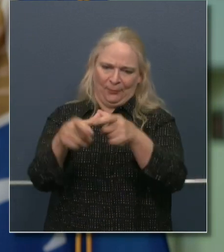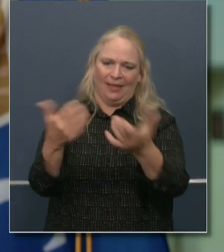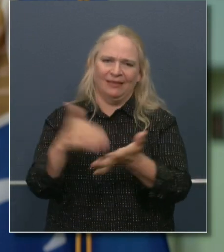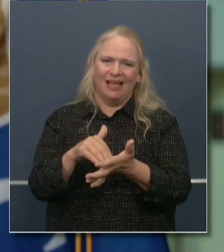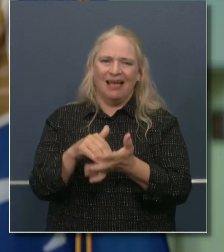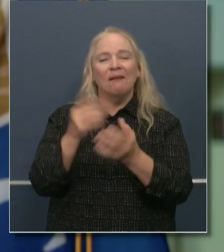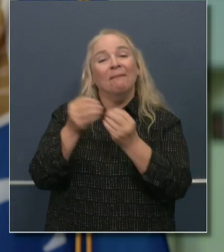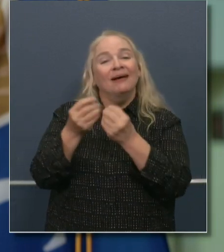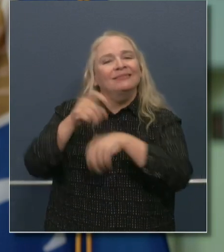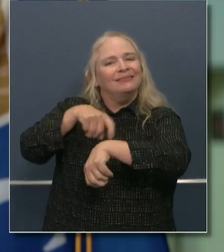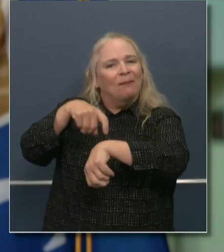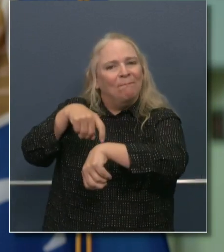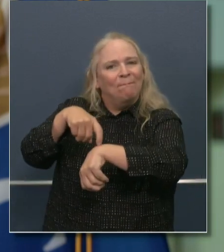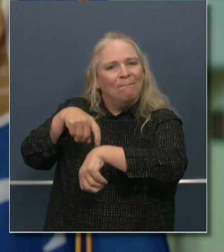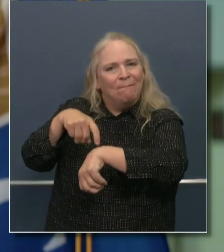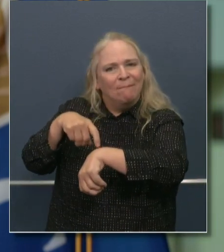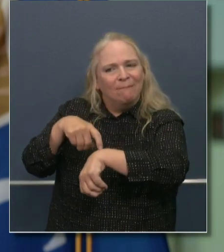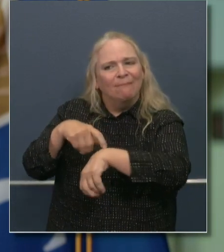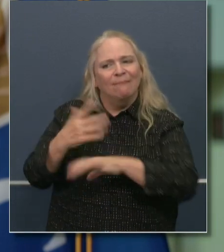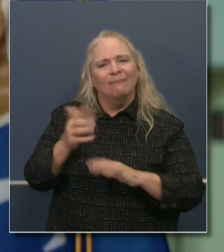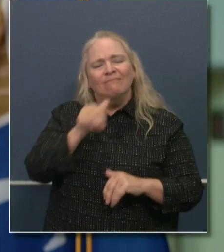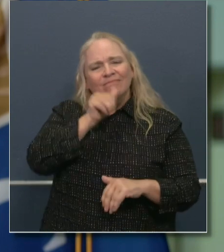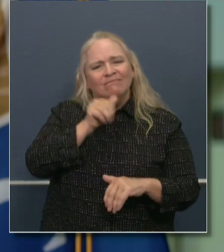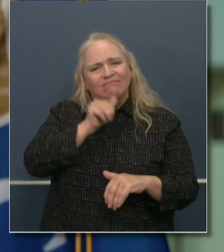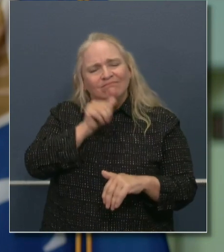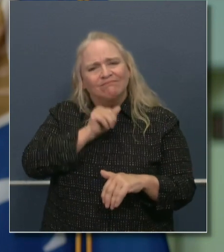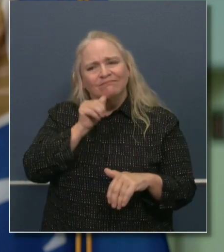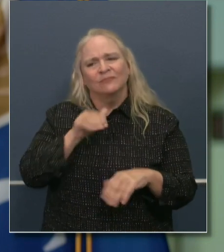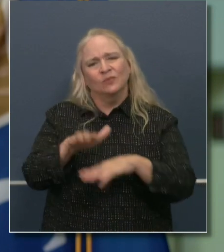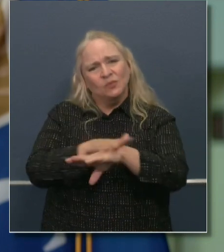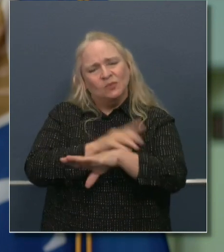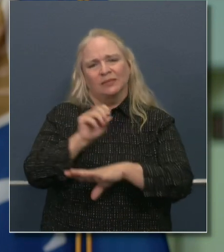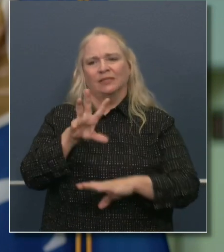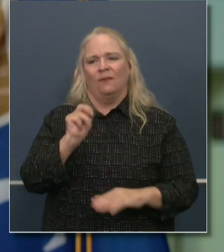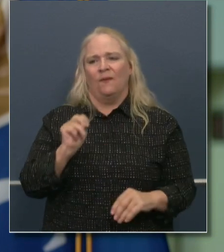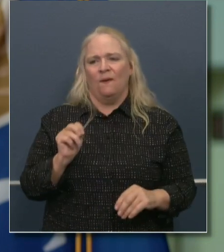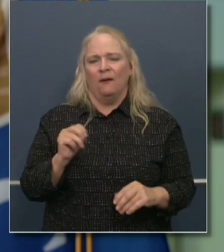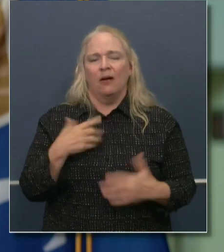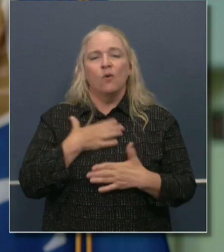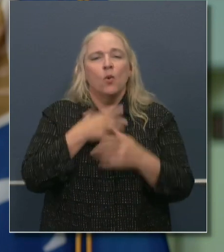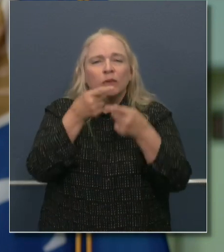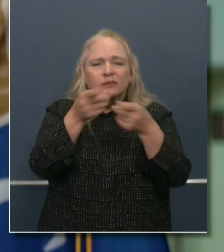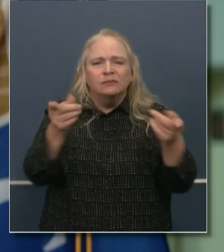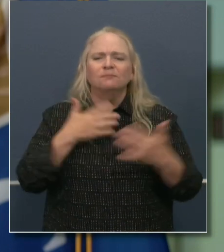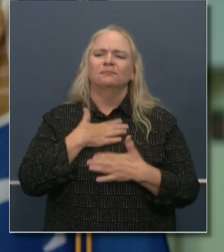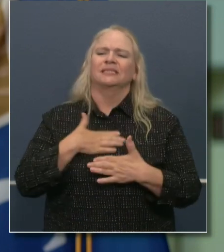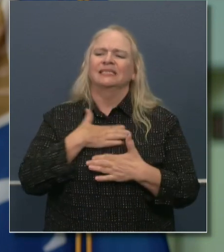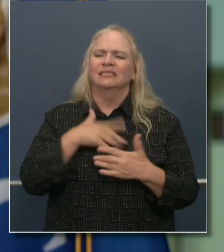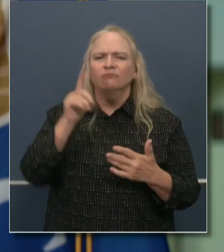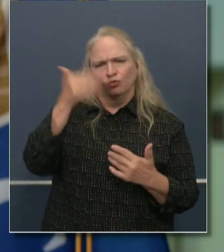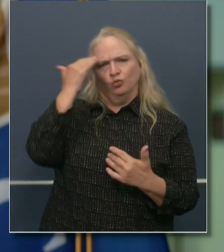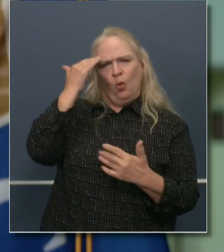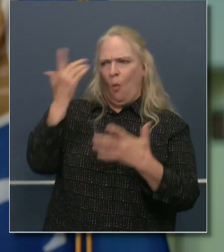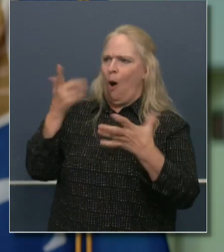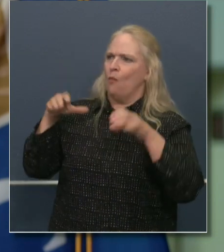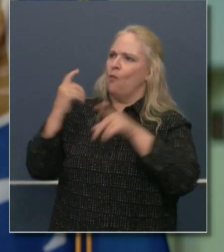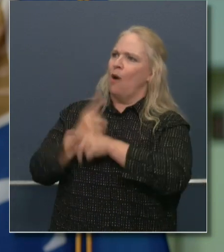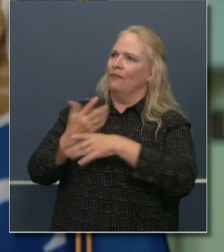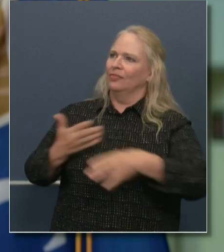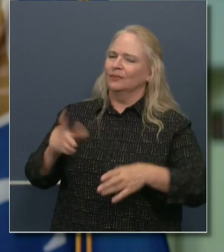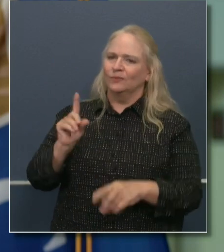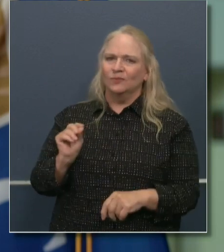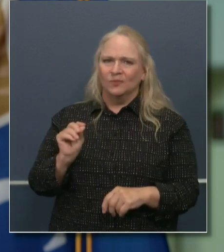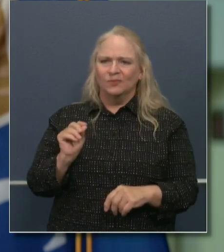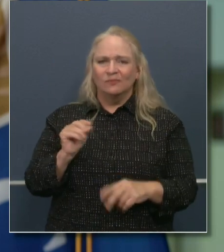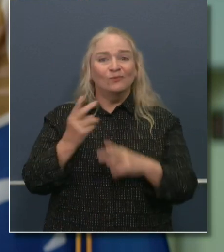happen by demanding something of you. We just want to encourage you to do what you know needs to be done in terms of wearing that mask and